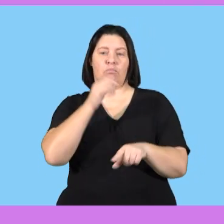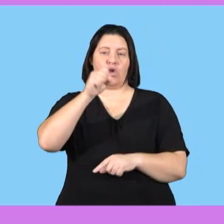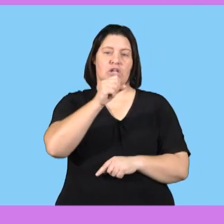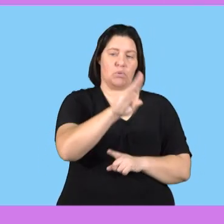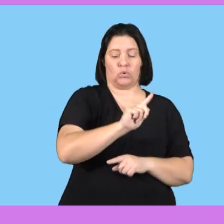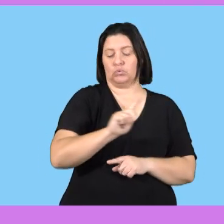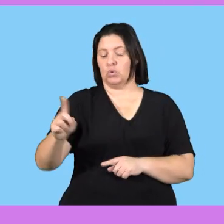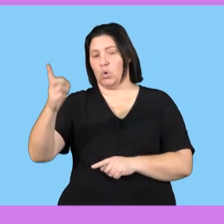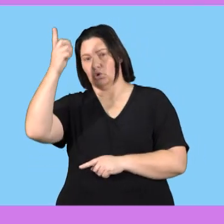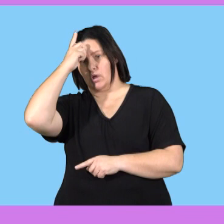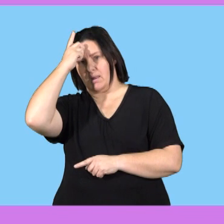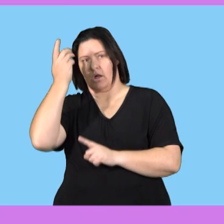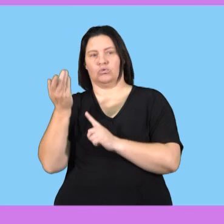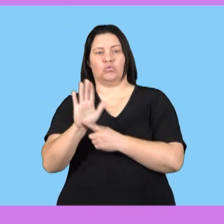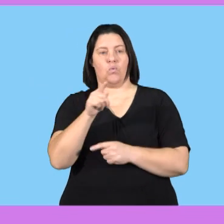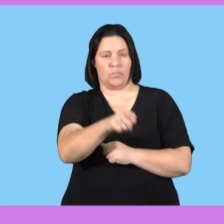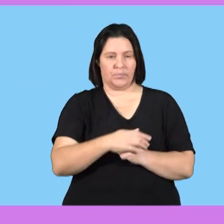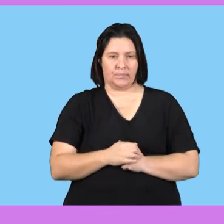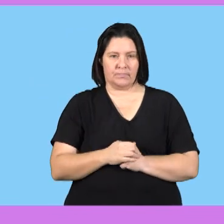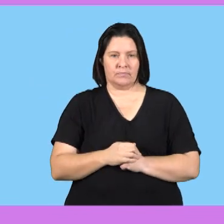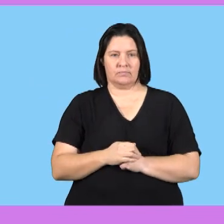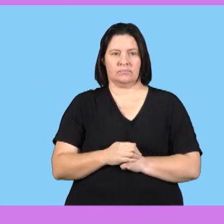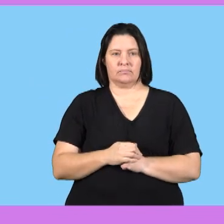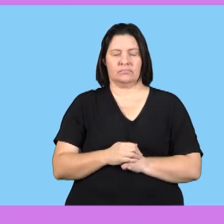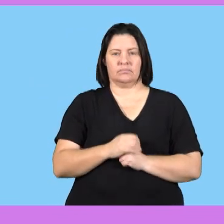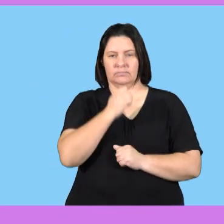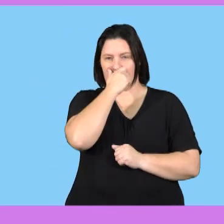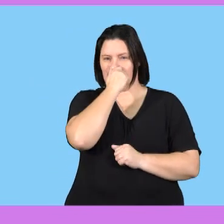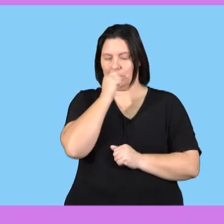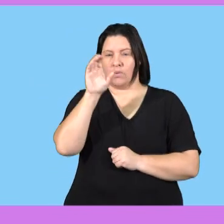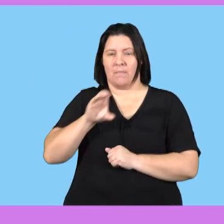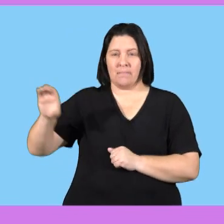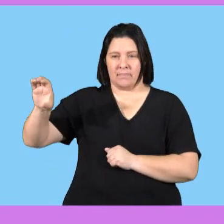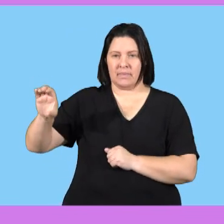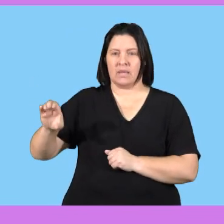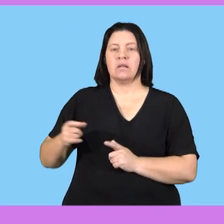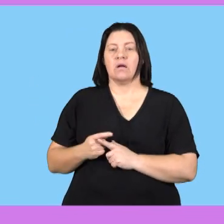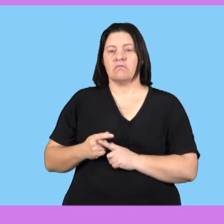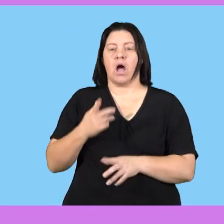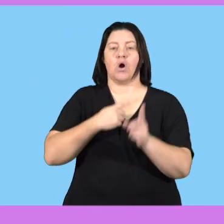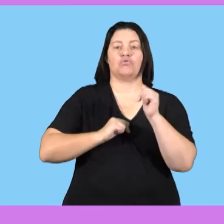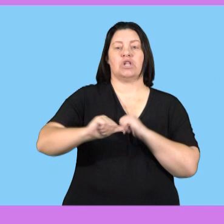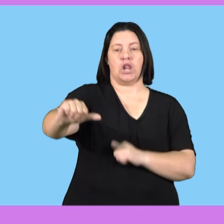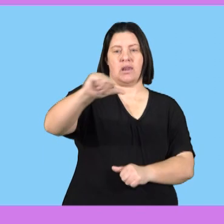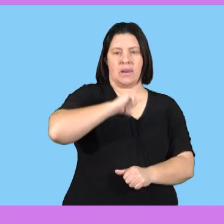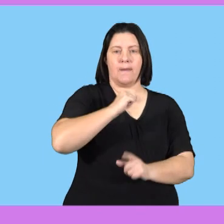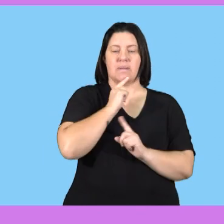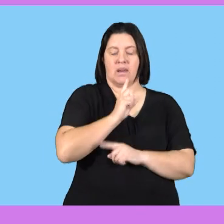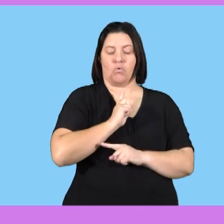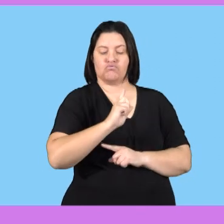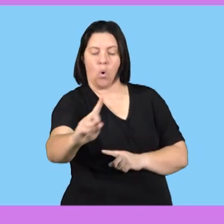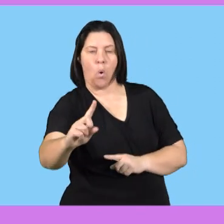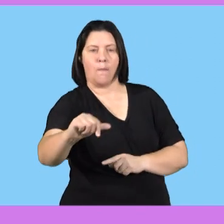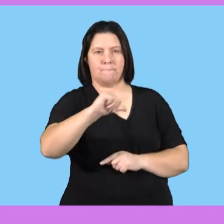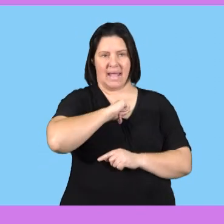from Johannesburg to Durban is shown below, right? I also have a little note here for you. I said the return trip implies going